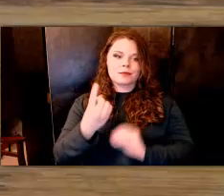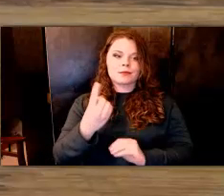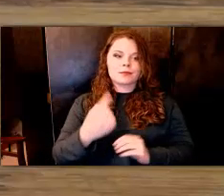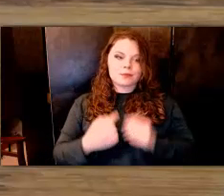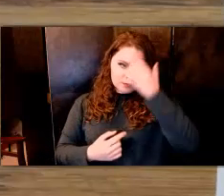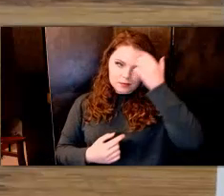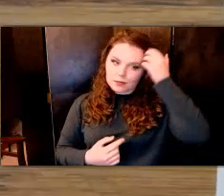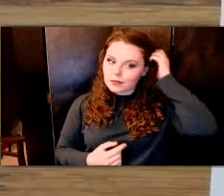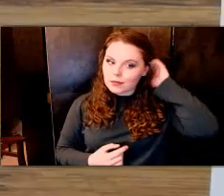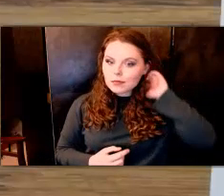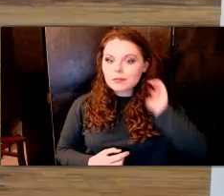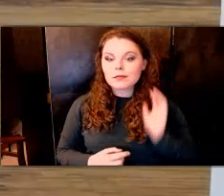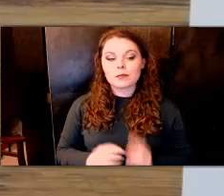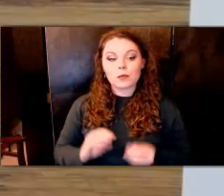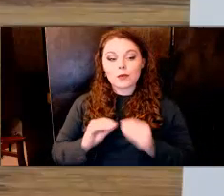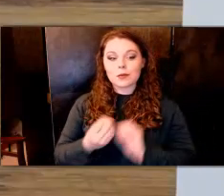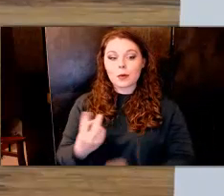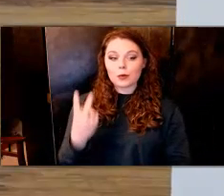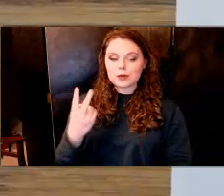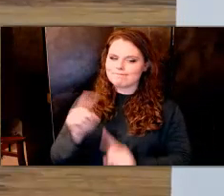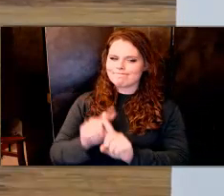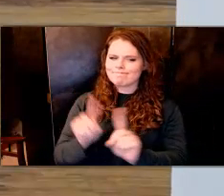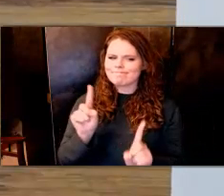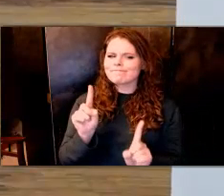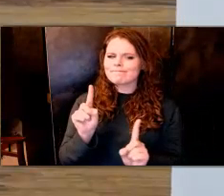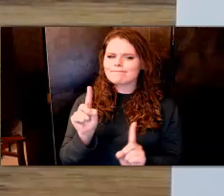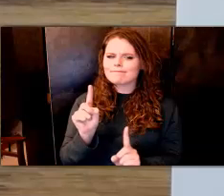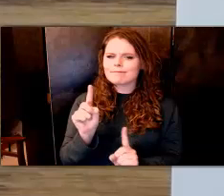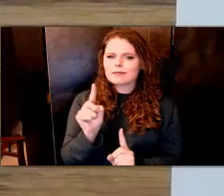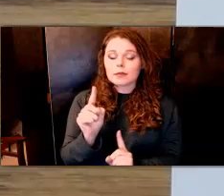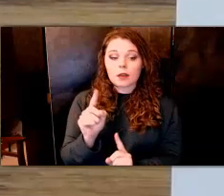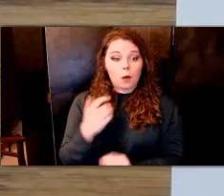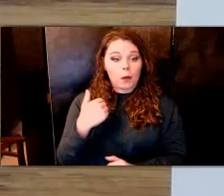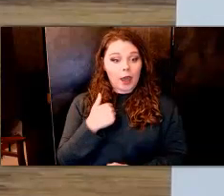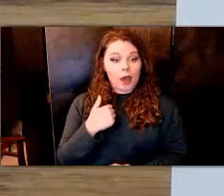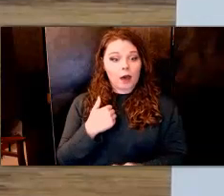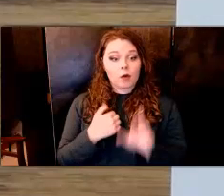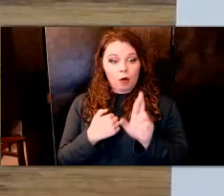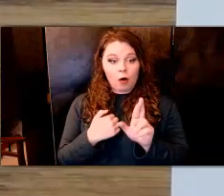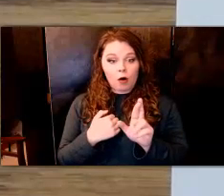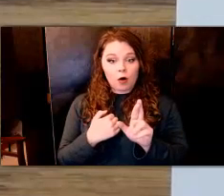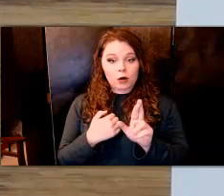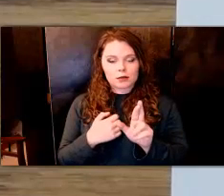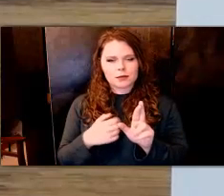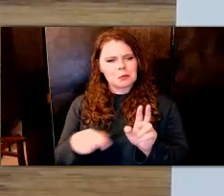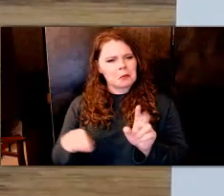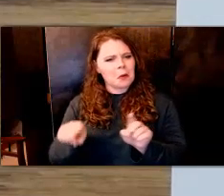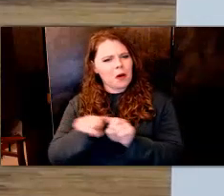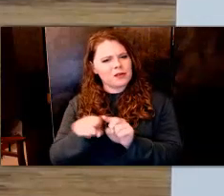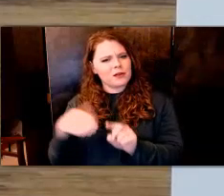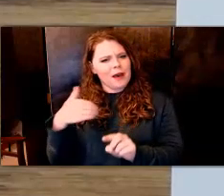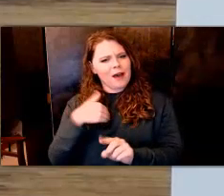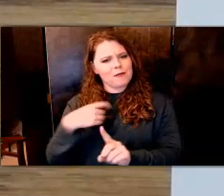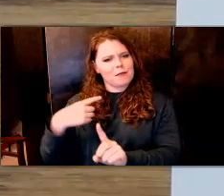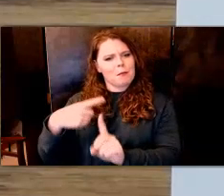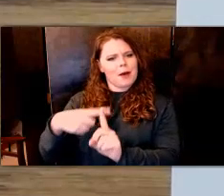For the second one, it looks a little bit different because we not only have r's on this side, but then we also have in positive